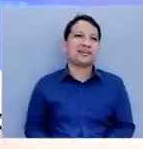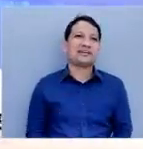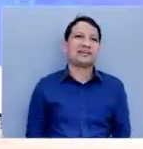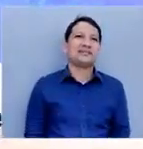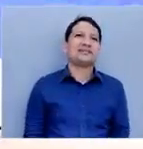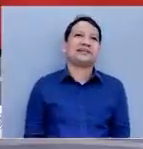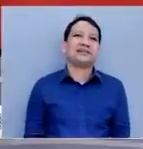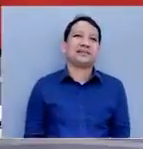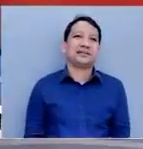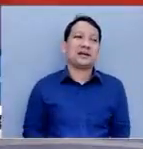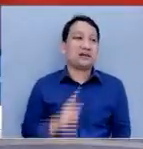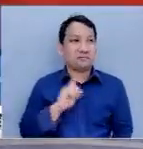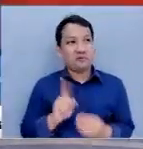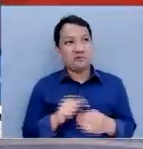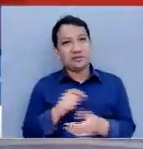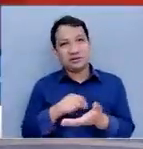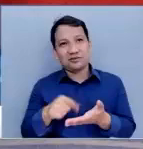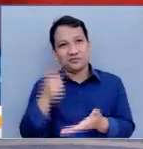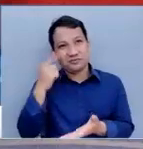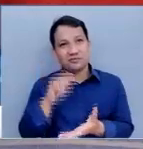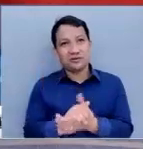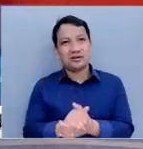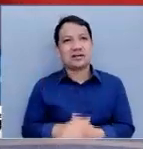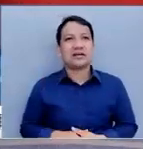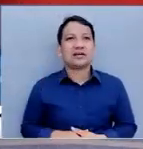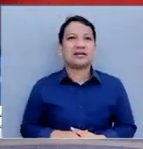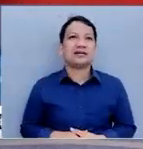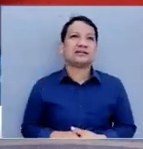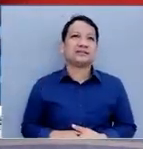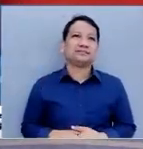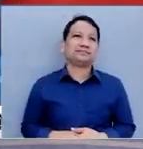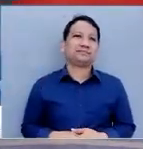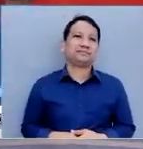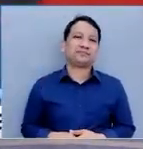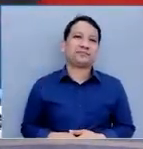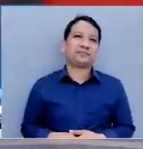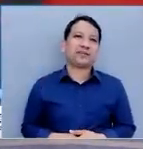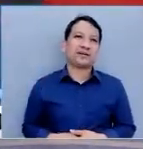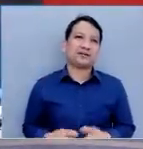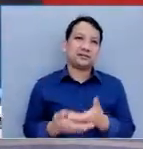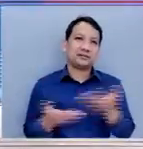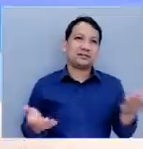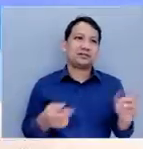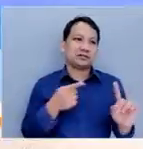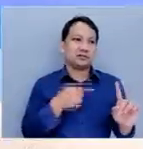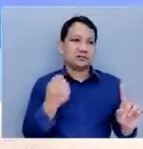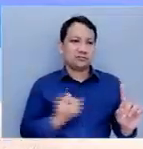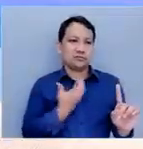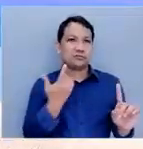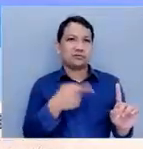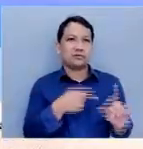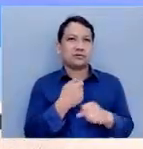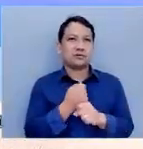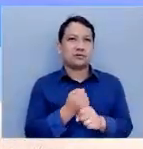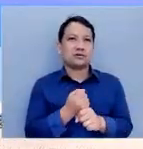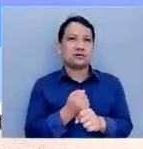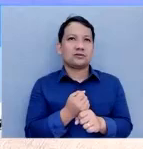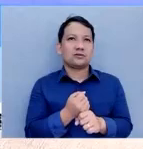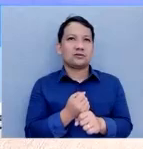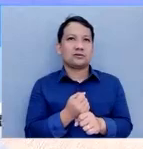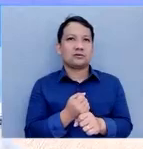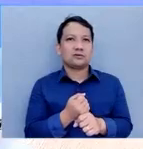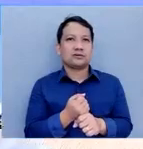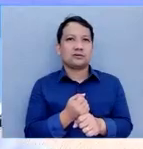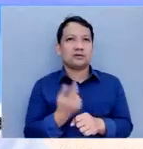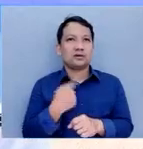beautiful Mika who's here. So she's here in the studio. Yes, yes, diba? Kaya siya yung inspiration ko. But, you know, it's funny because